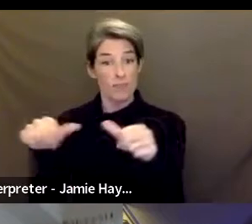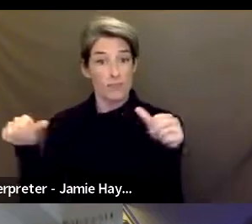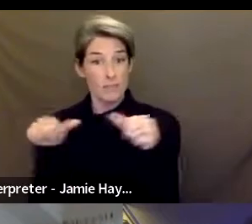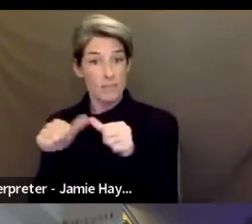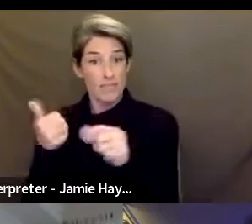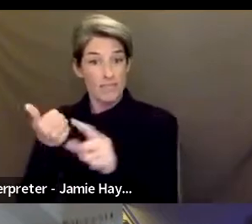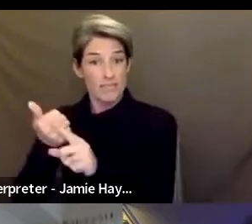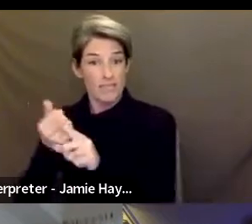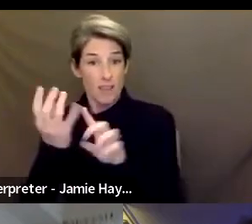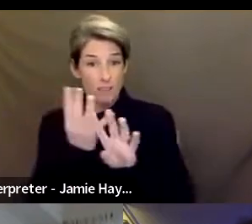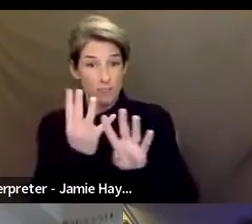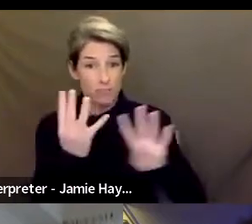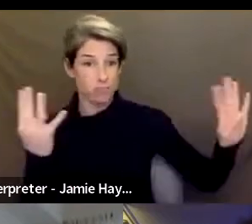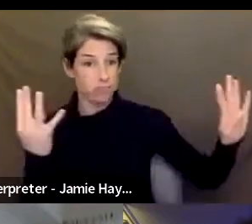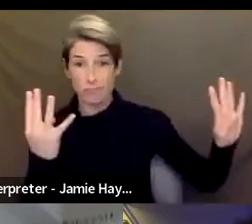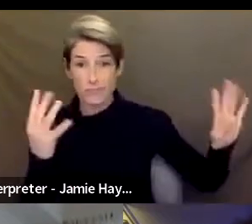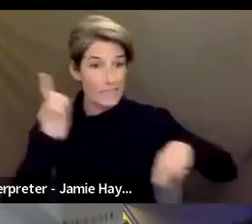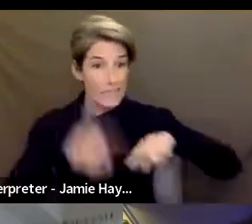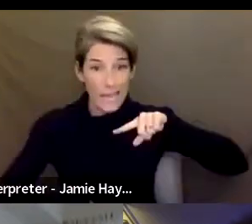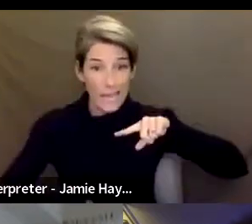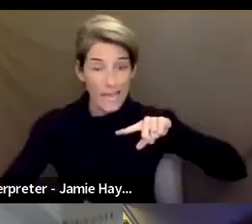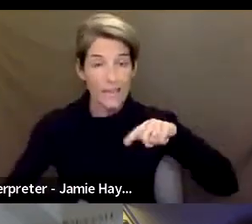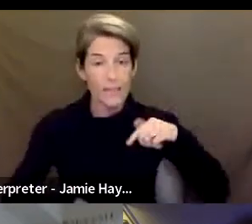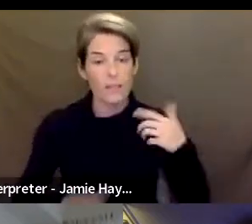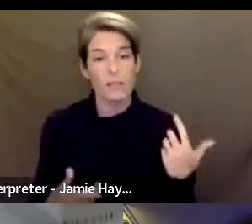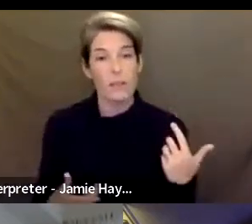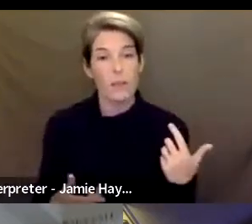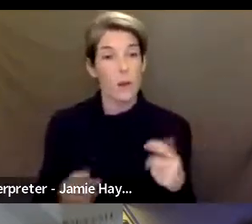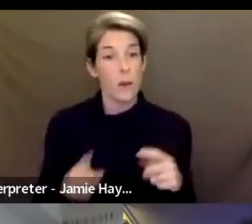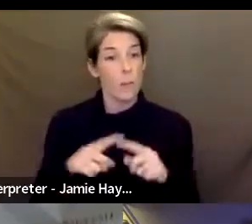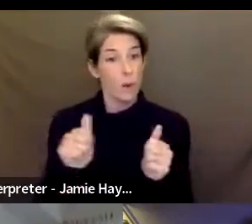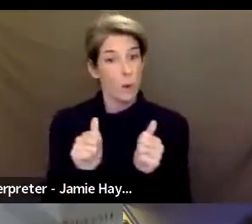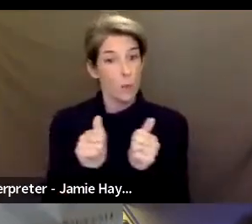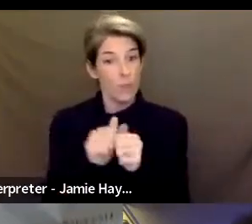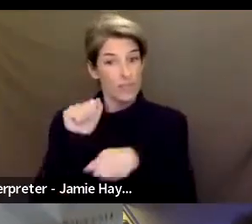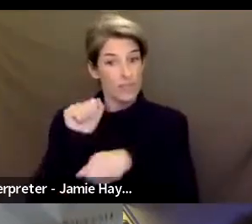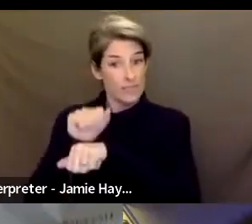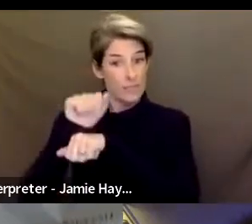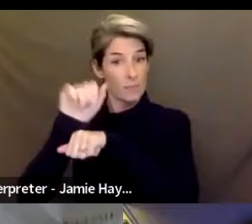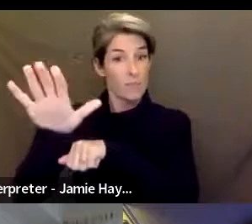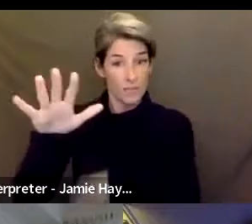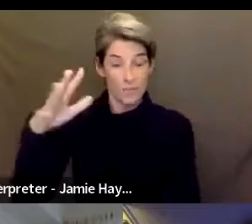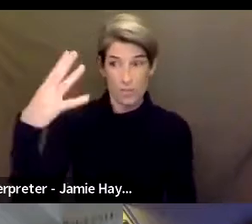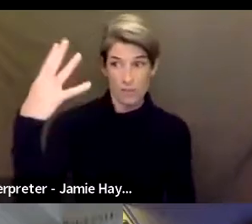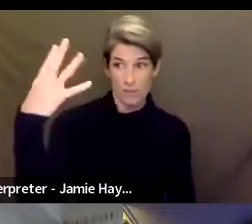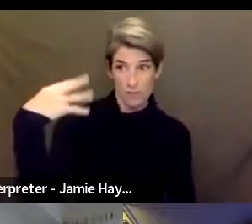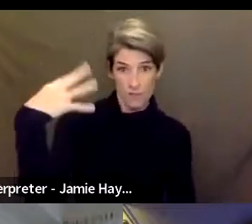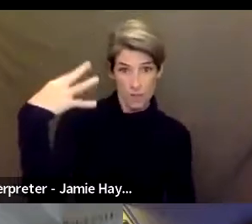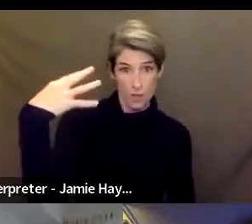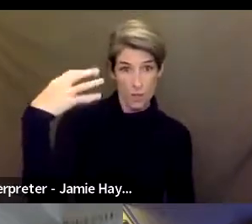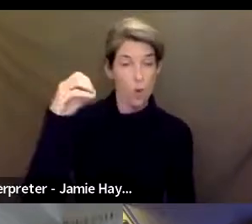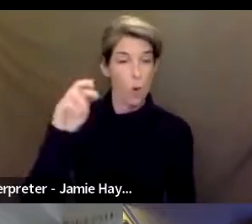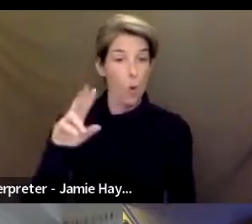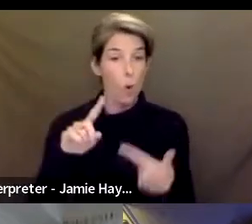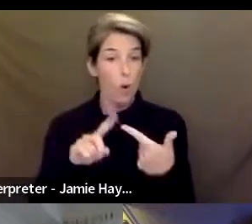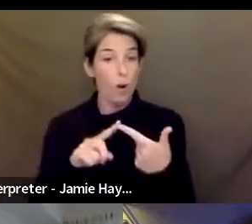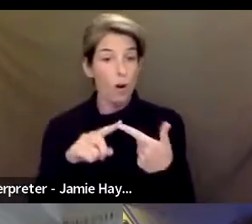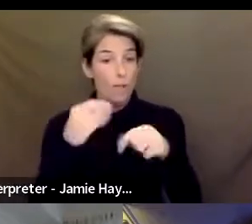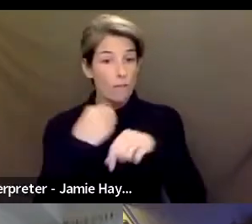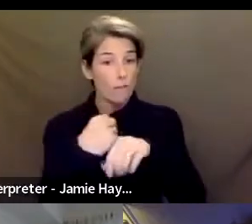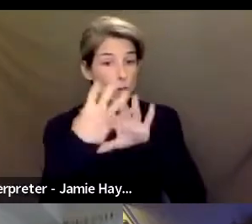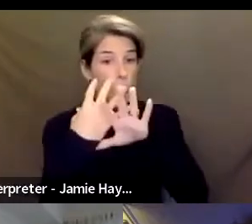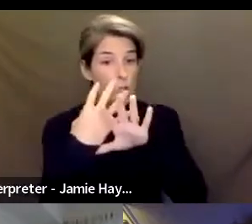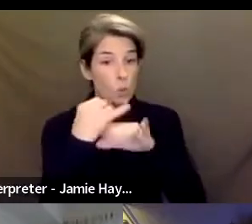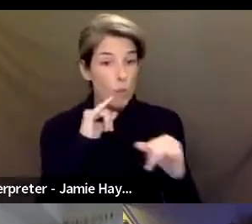humanly impossible. But with tapes or virtually or a virtual process, you